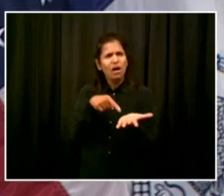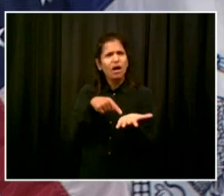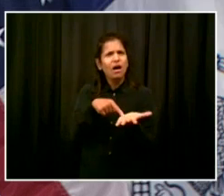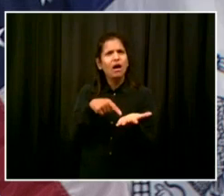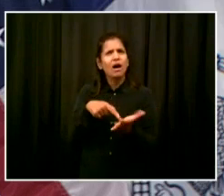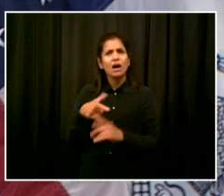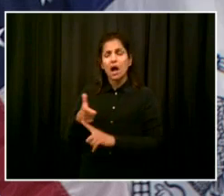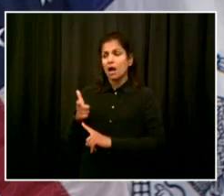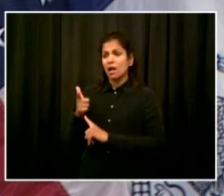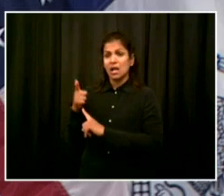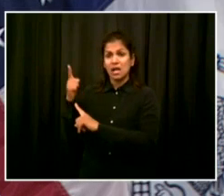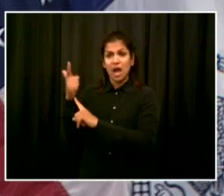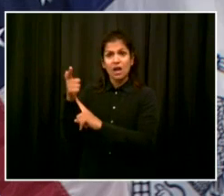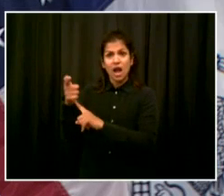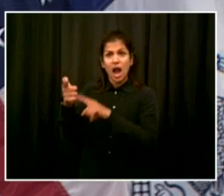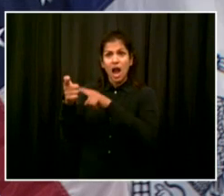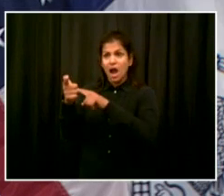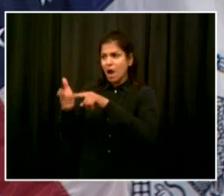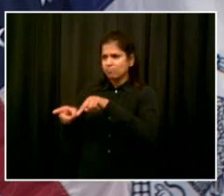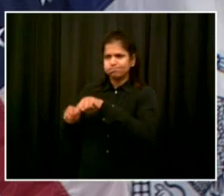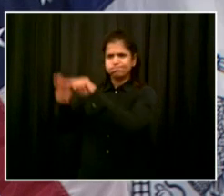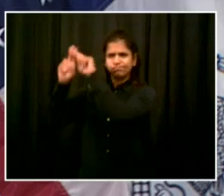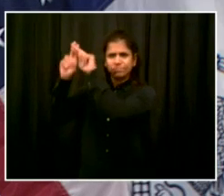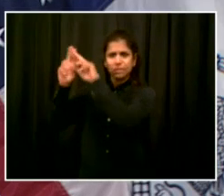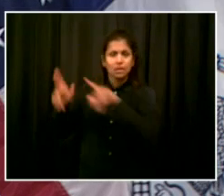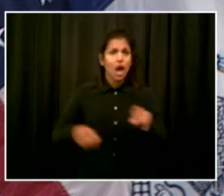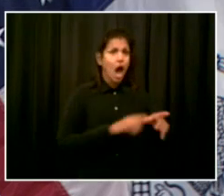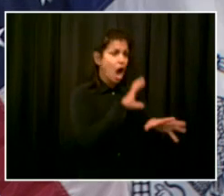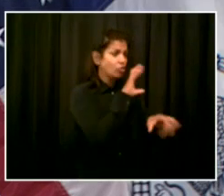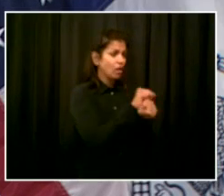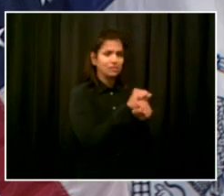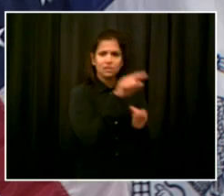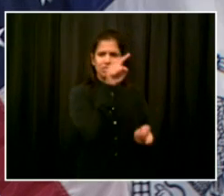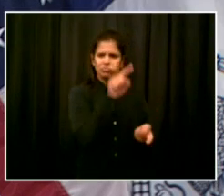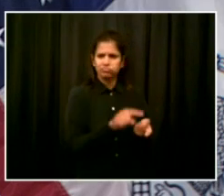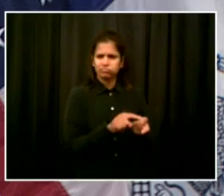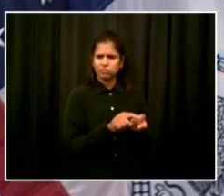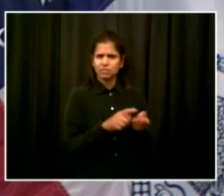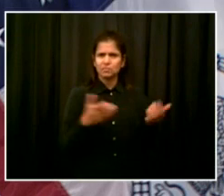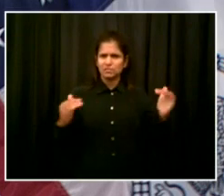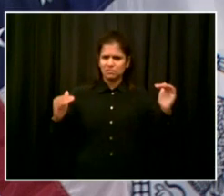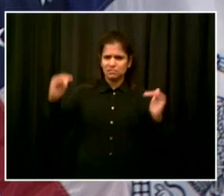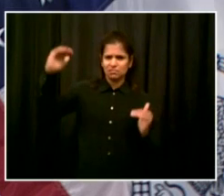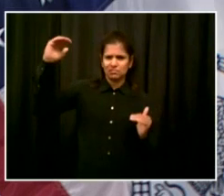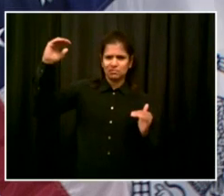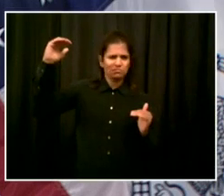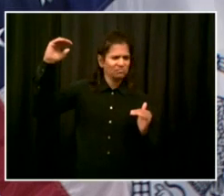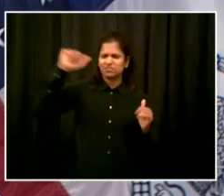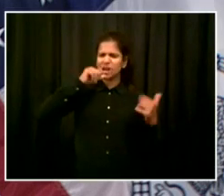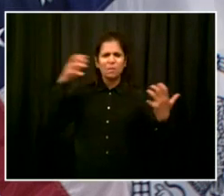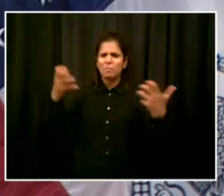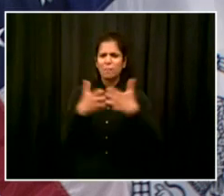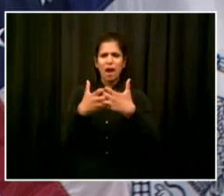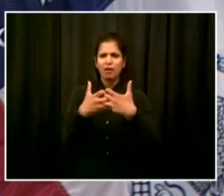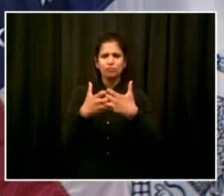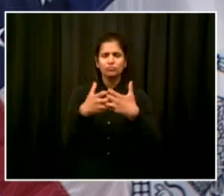in arrest. So I guess first, if you could speak to the numbers,